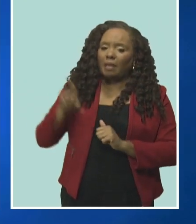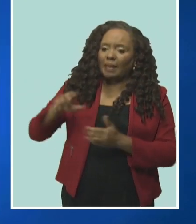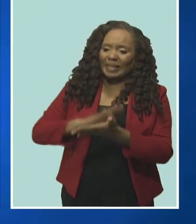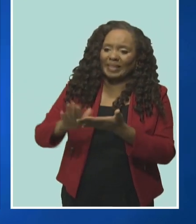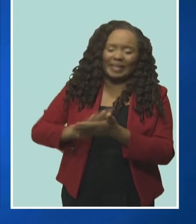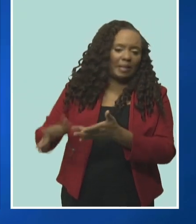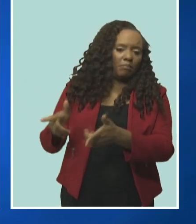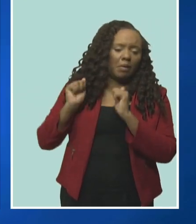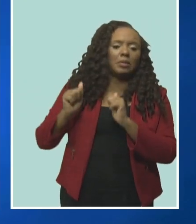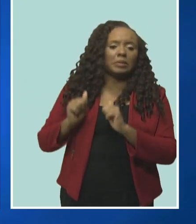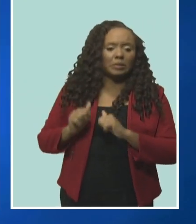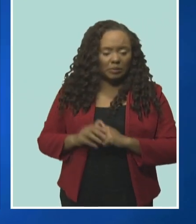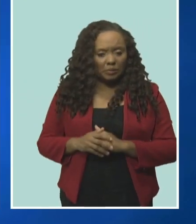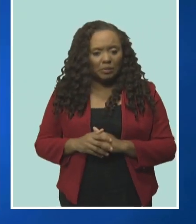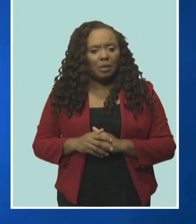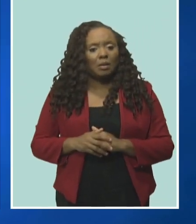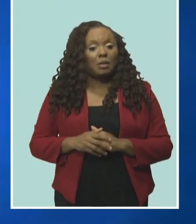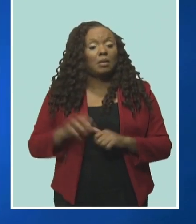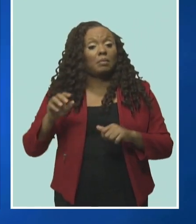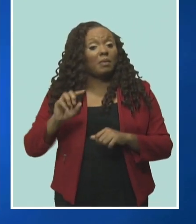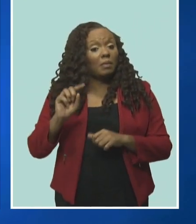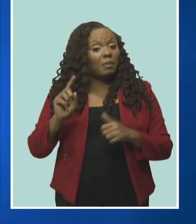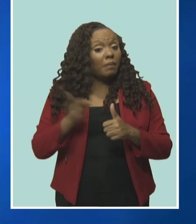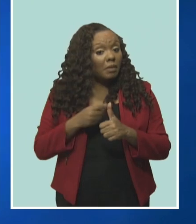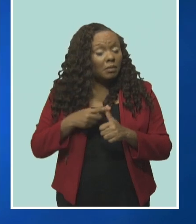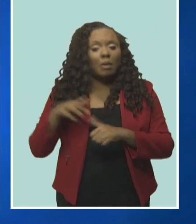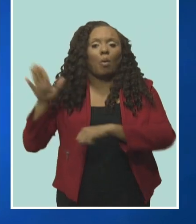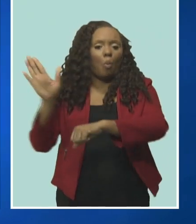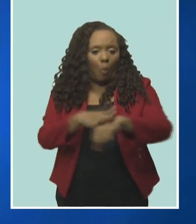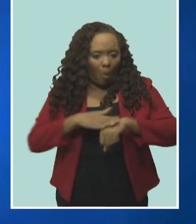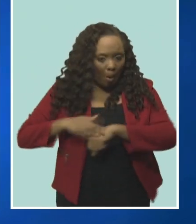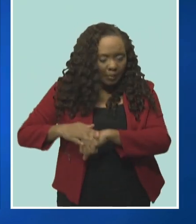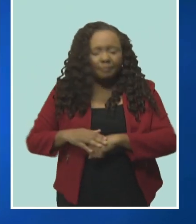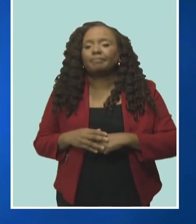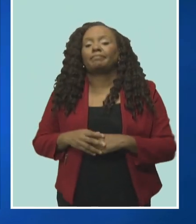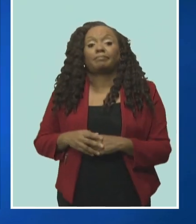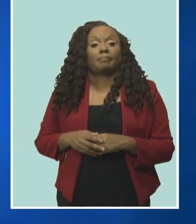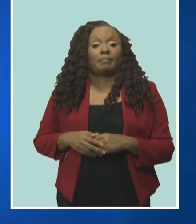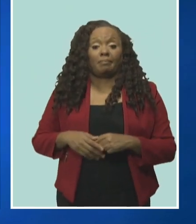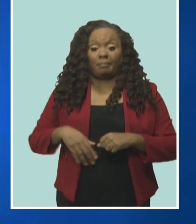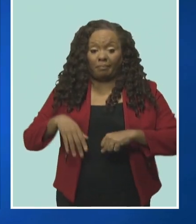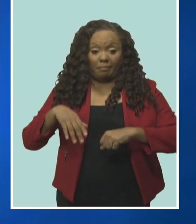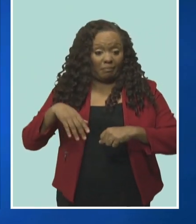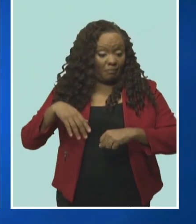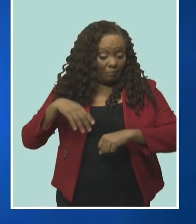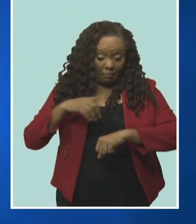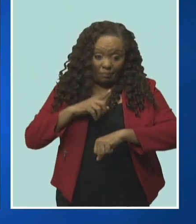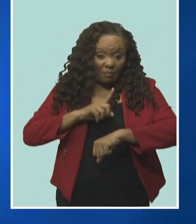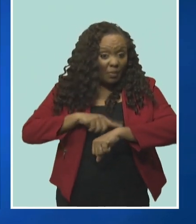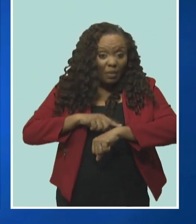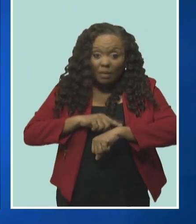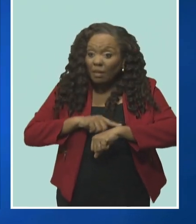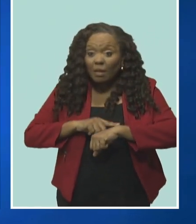up. So we tend to warn persons first. Once persons have exceeded that time of the warning, then